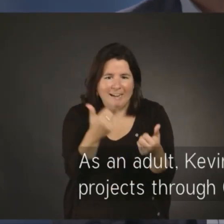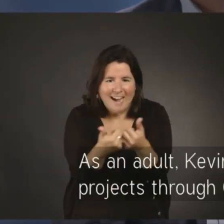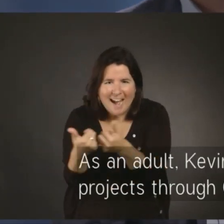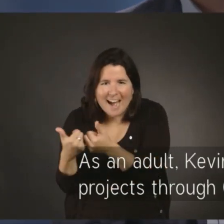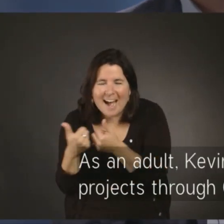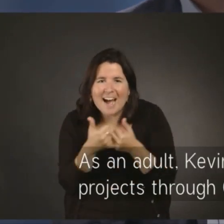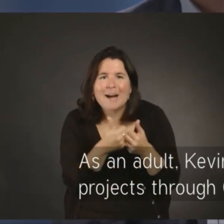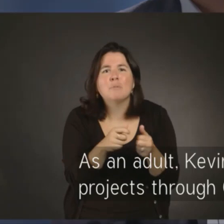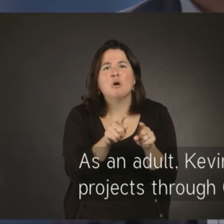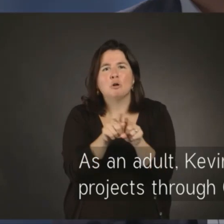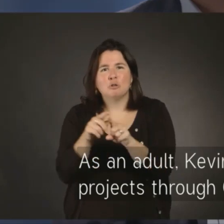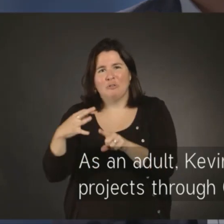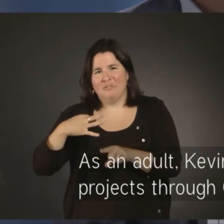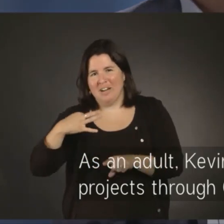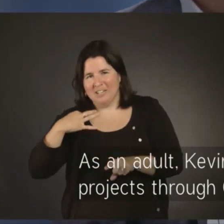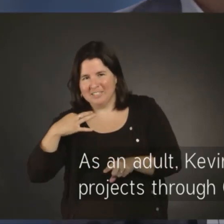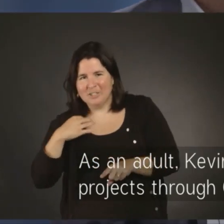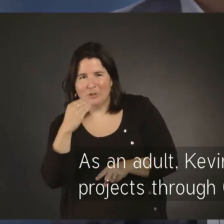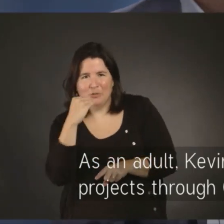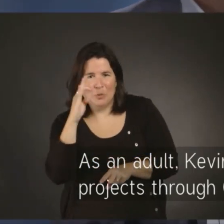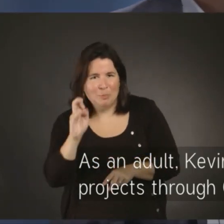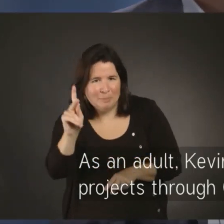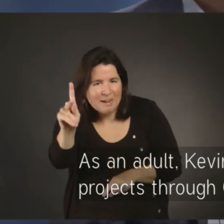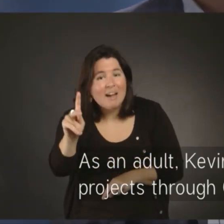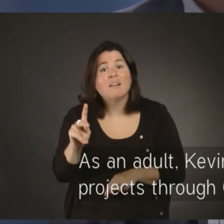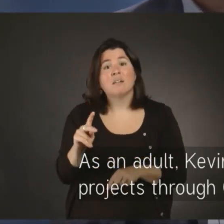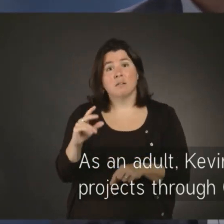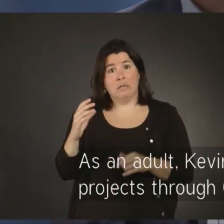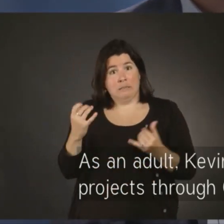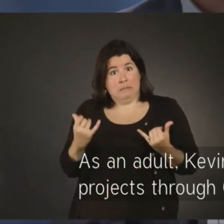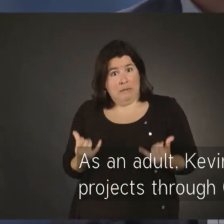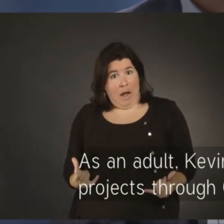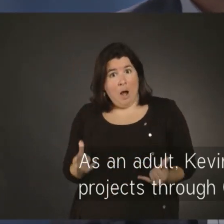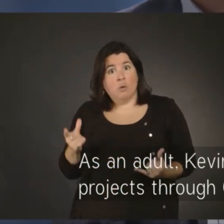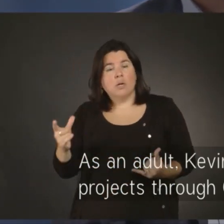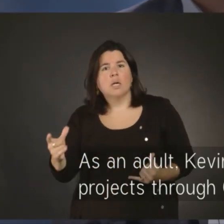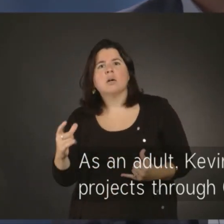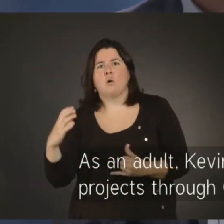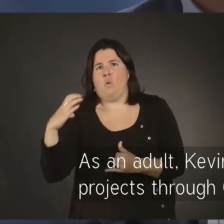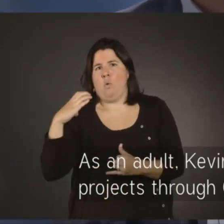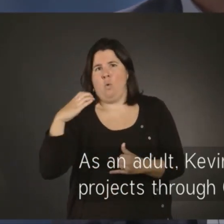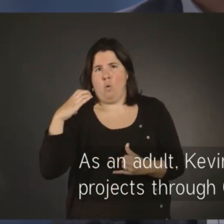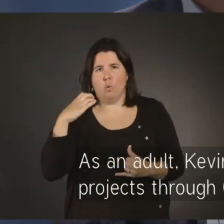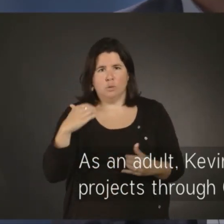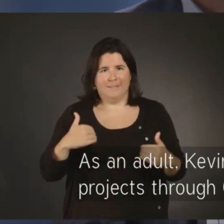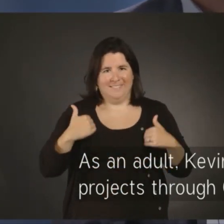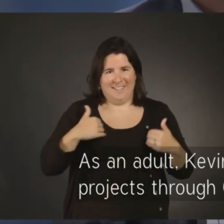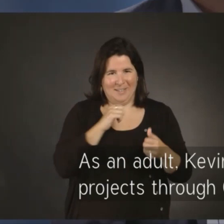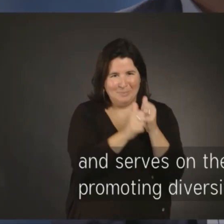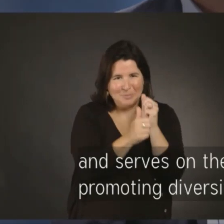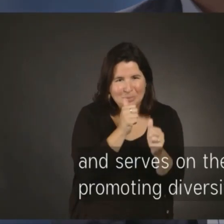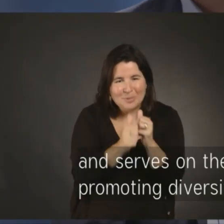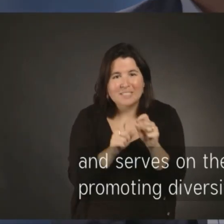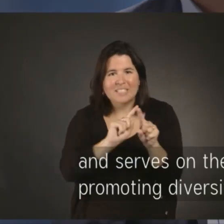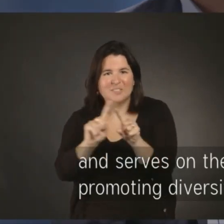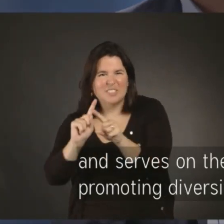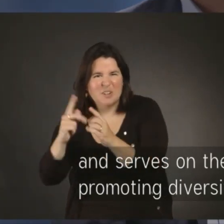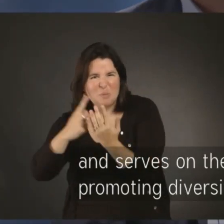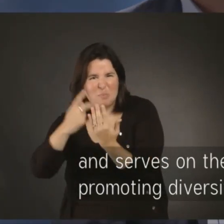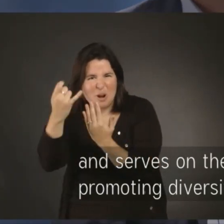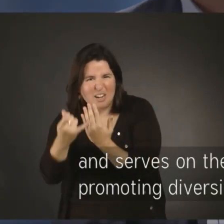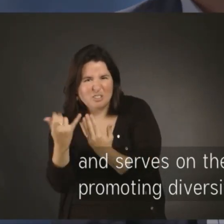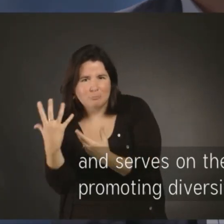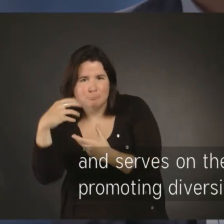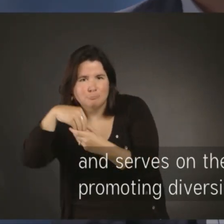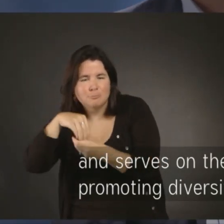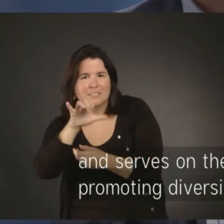As an adult, Kevin coaches youth sports, serves as a volunteer on projects through Cincinnati Bell, and serves on